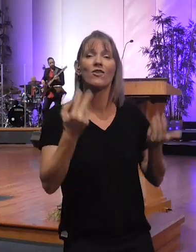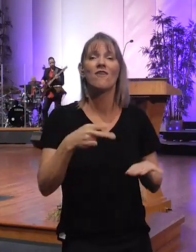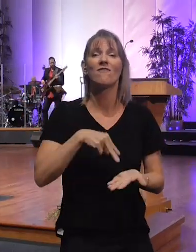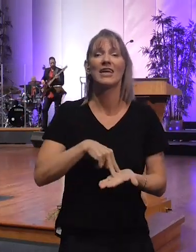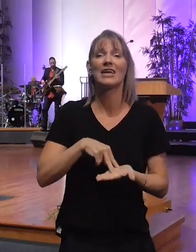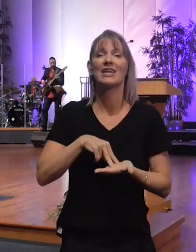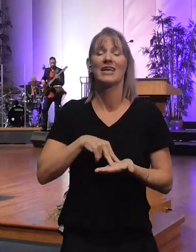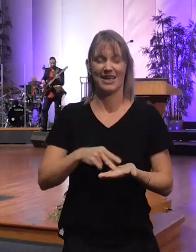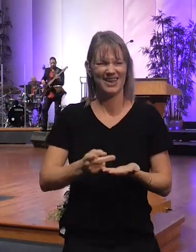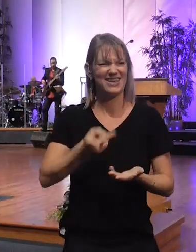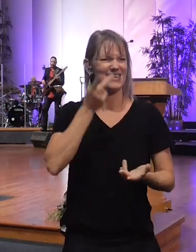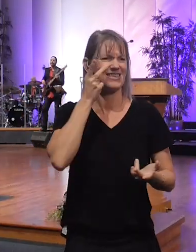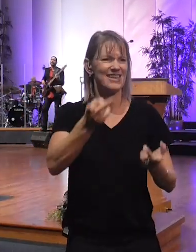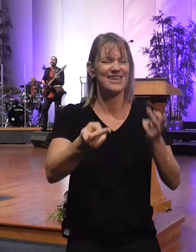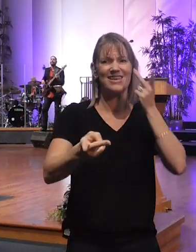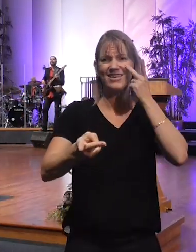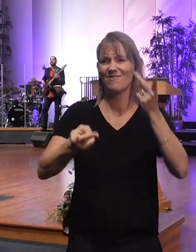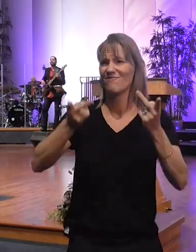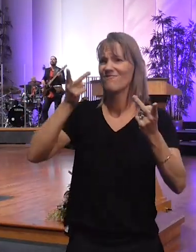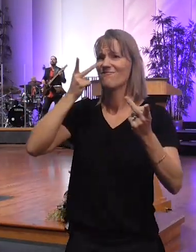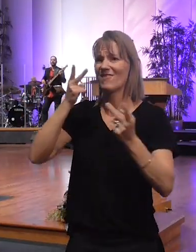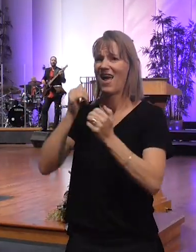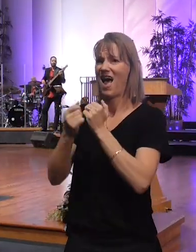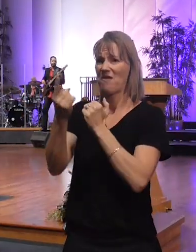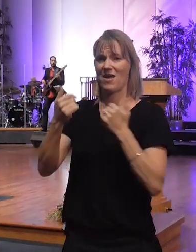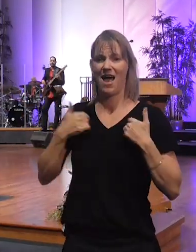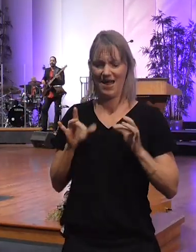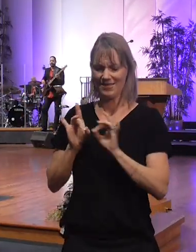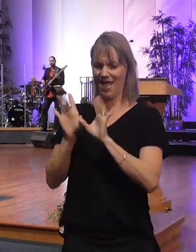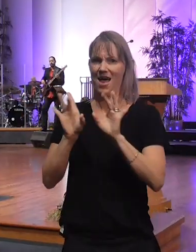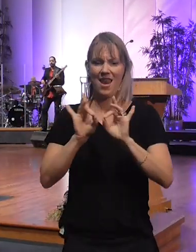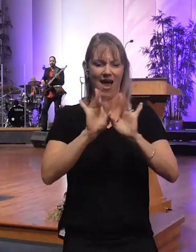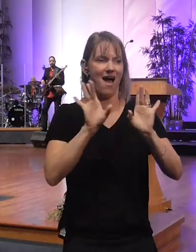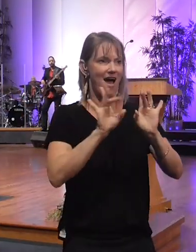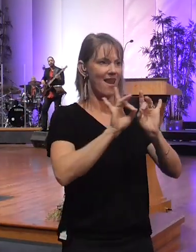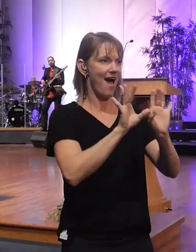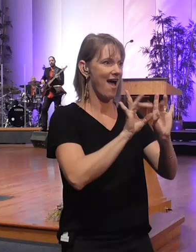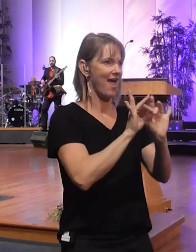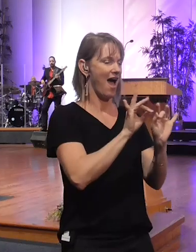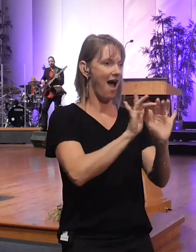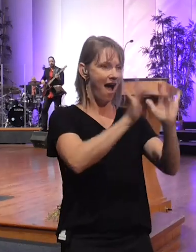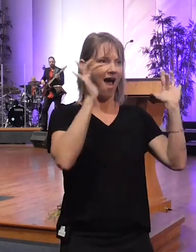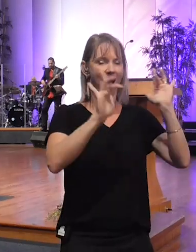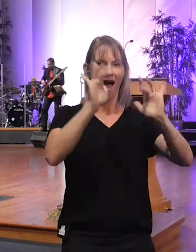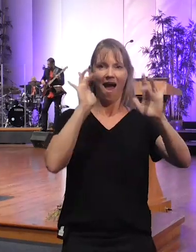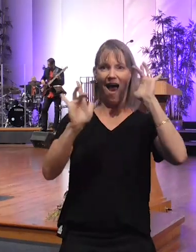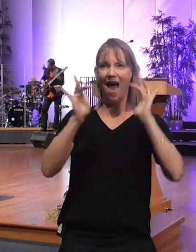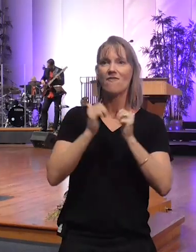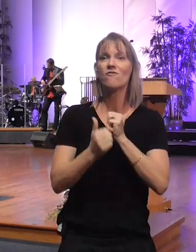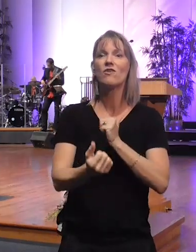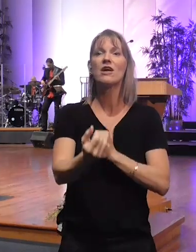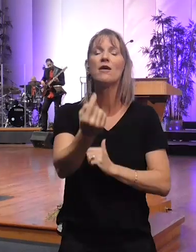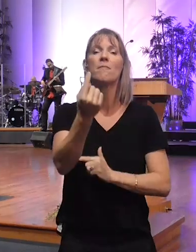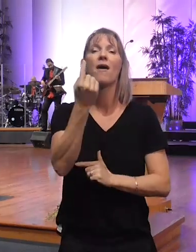get up on your feet. See the light in everybody you meet.